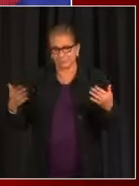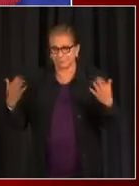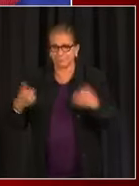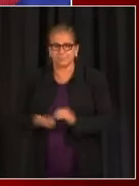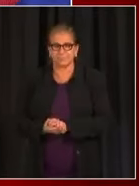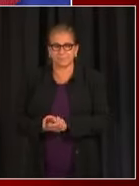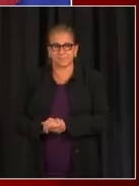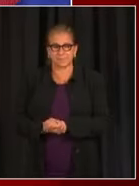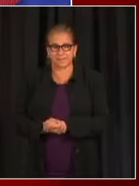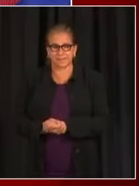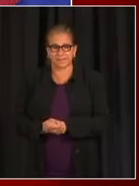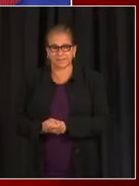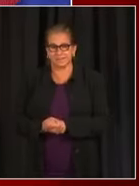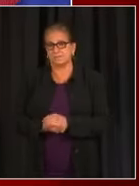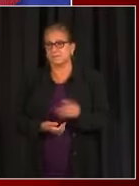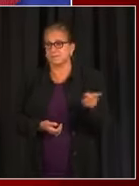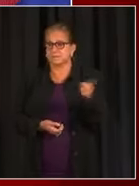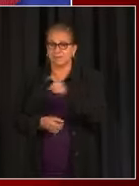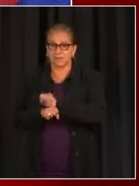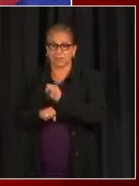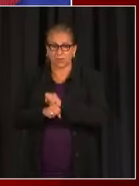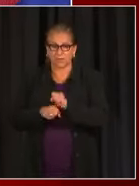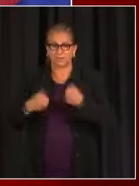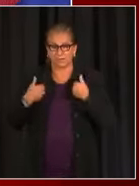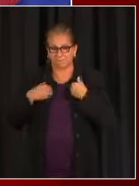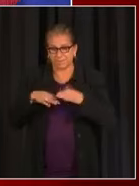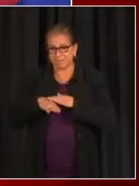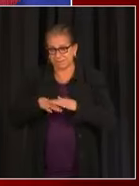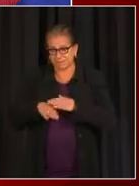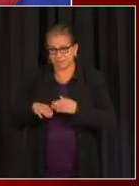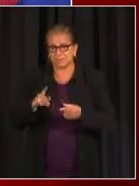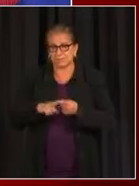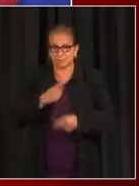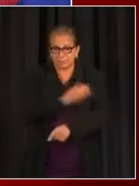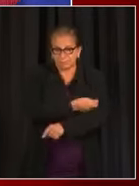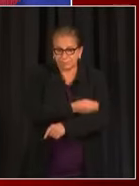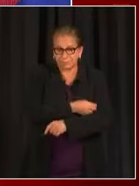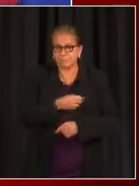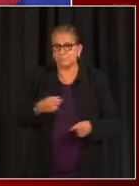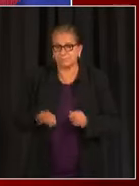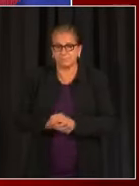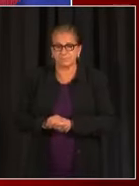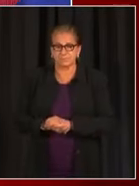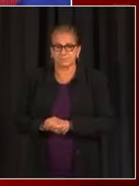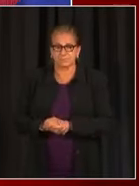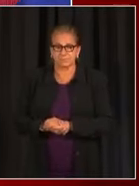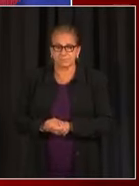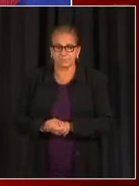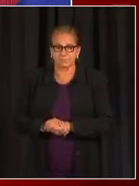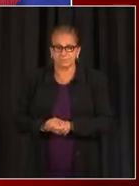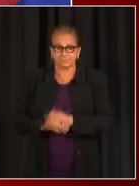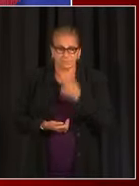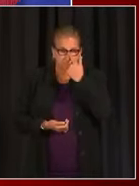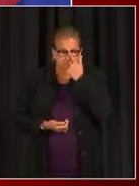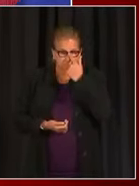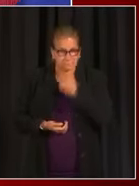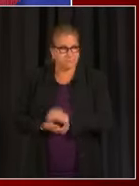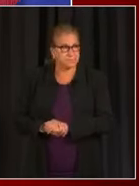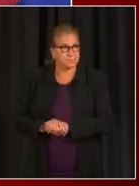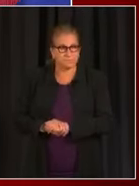have access, they have all their questions answered, and we know how